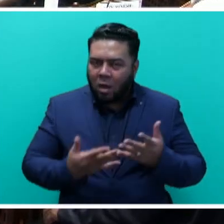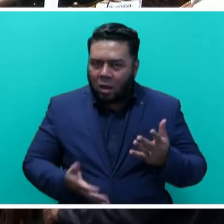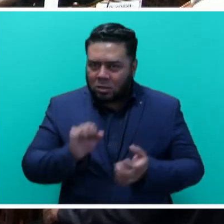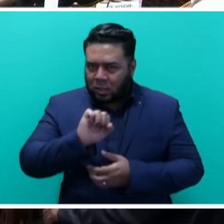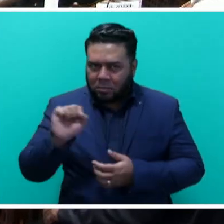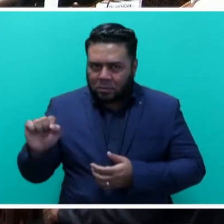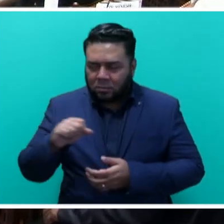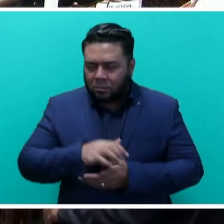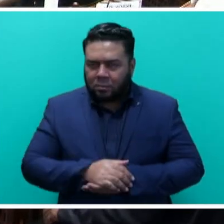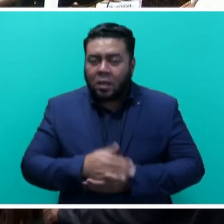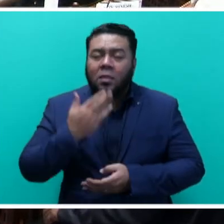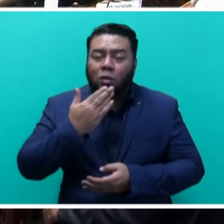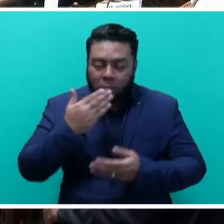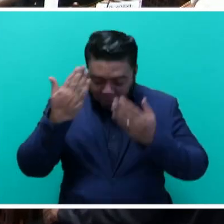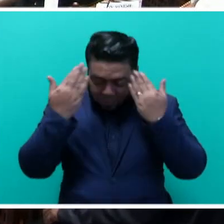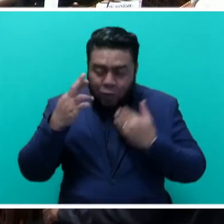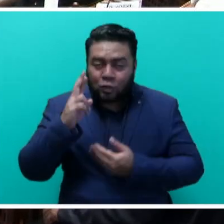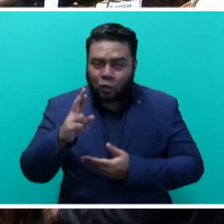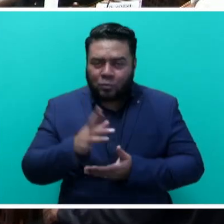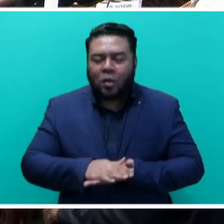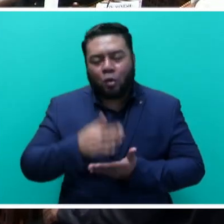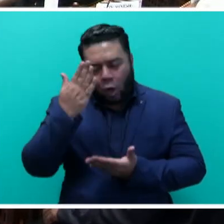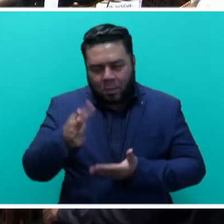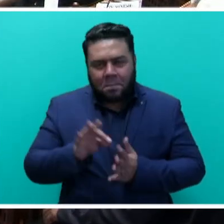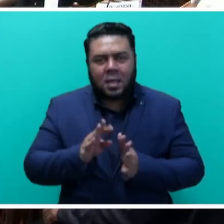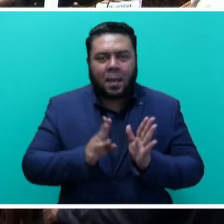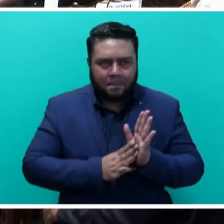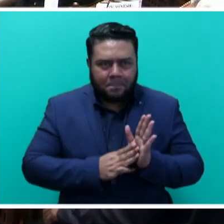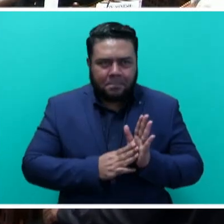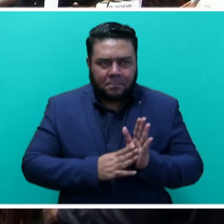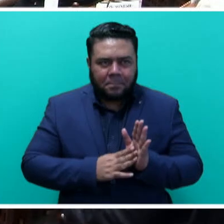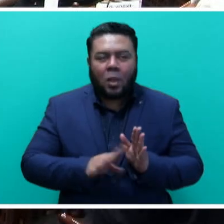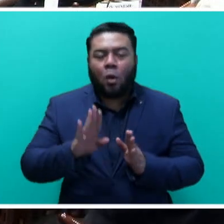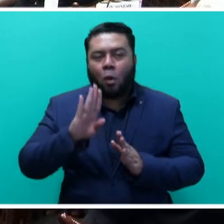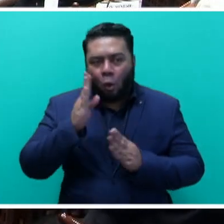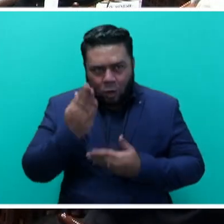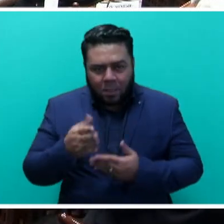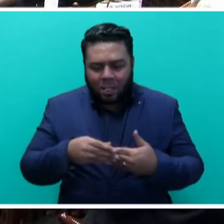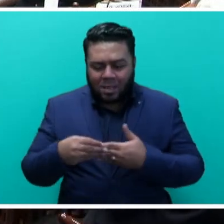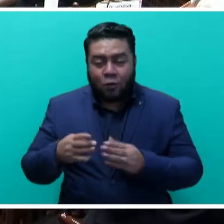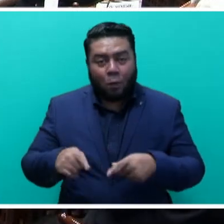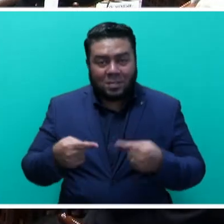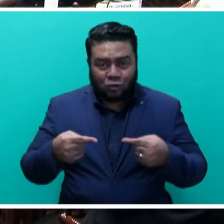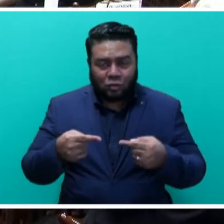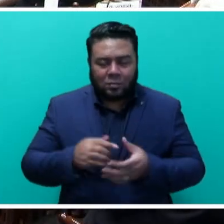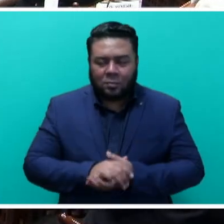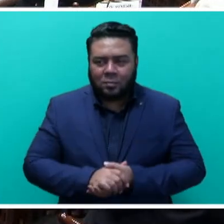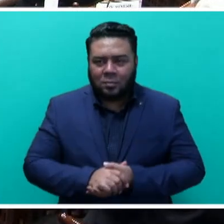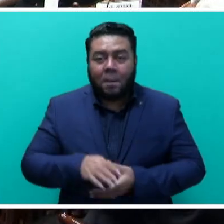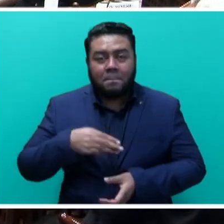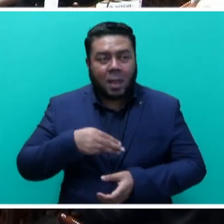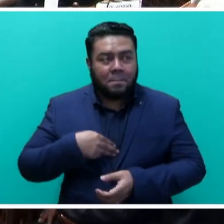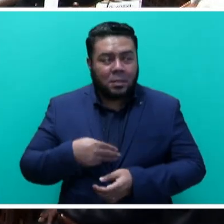Thank you, Mr. Speaker, sir, the Honorable Prime Minister, Honorable Leader of Opposition, Members